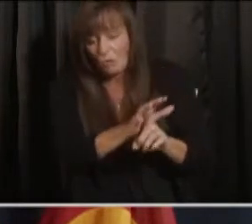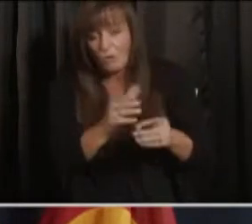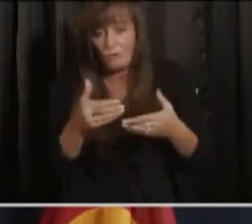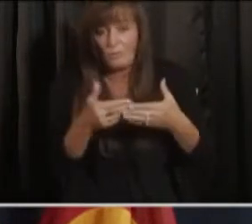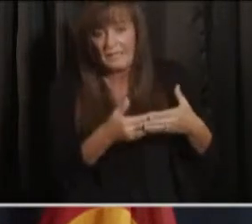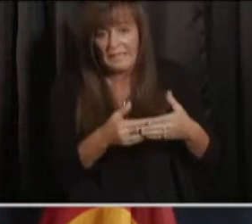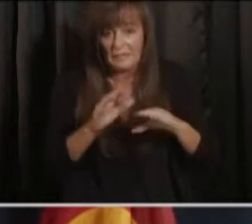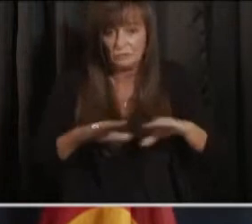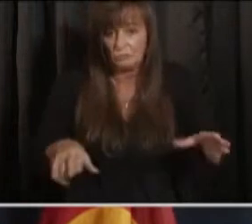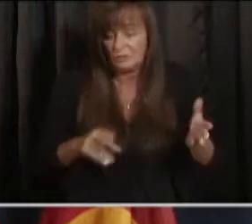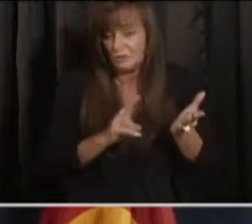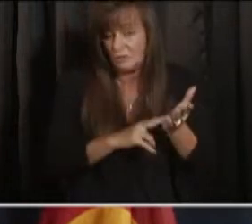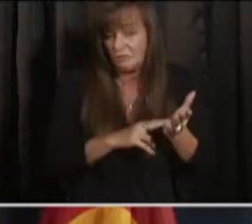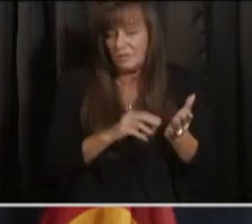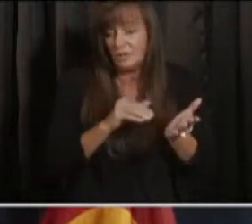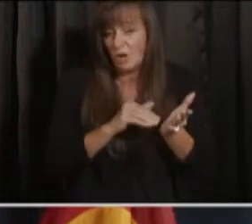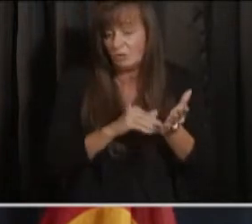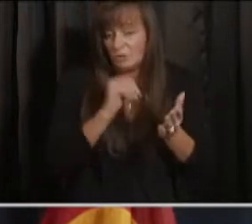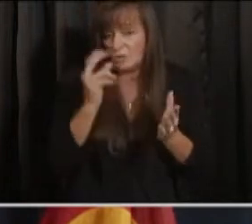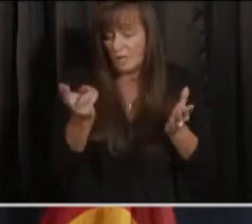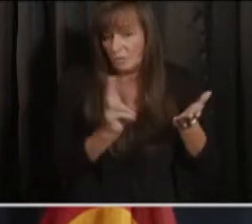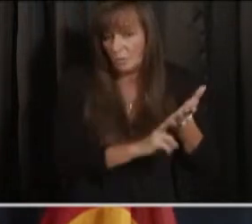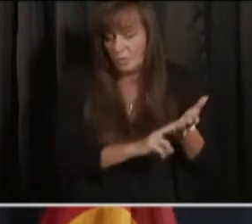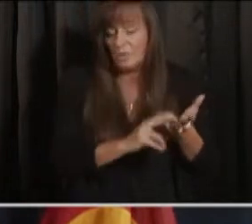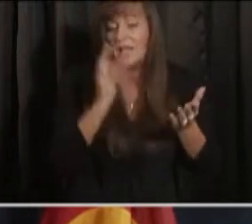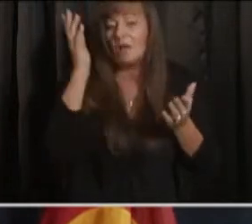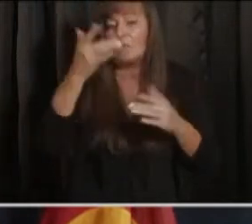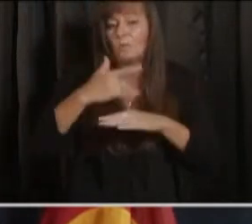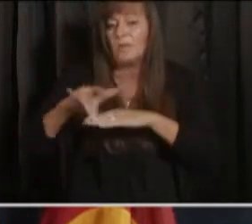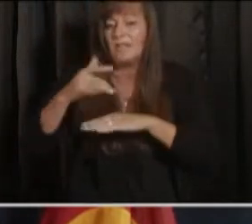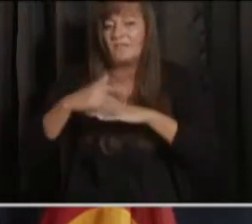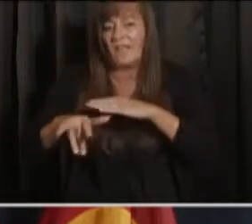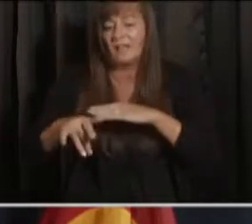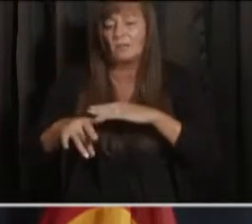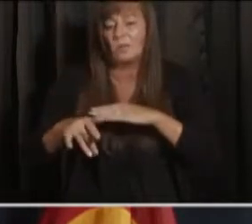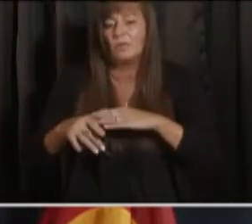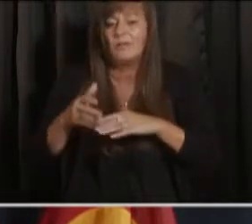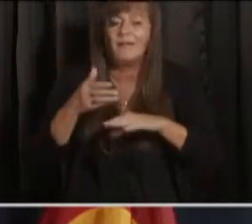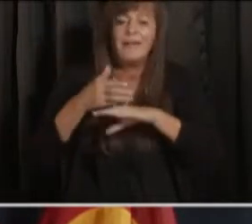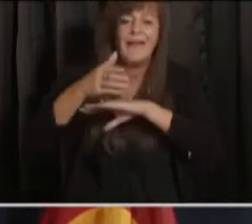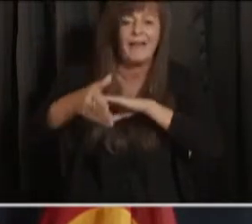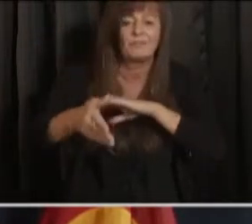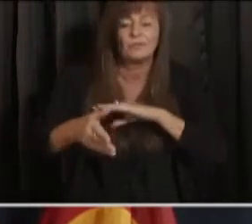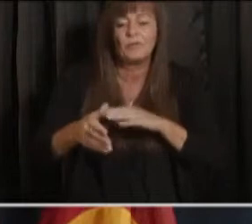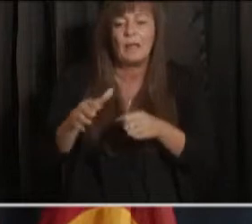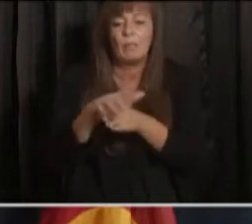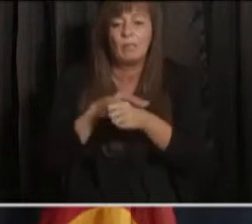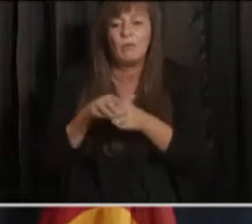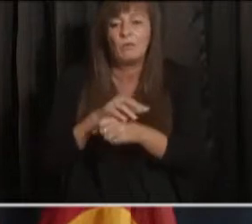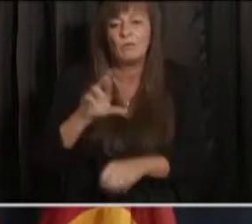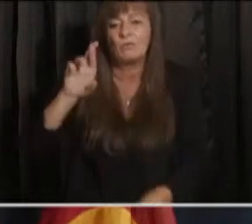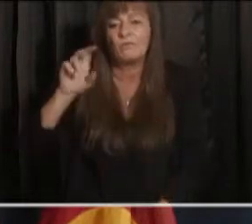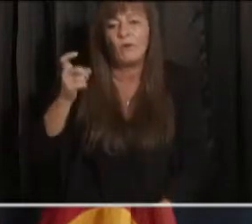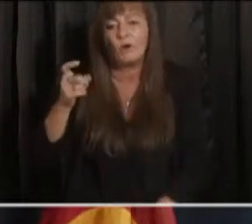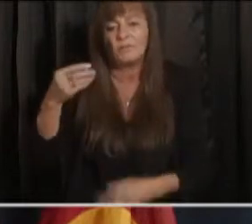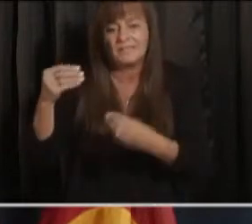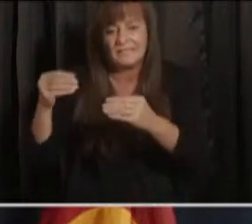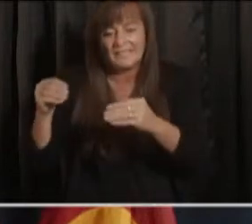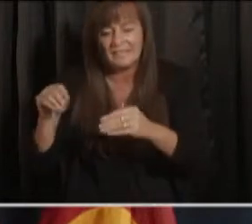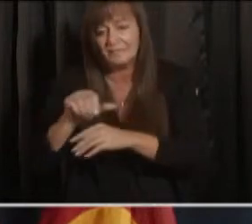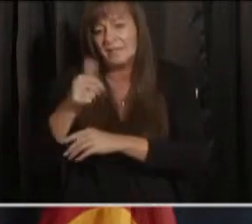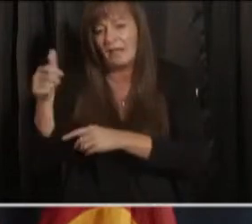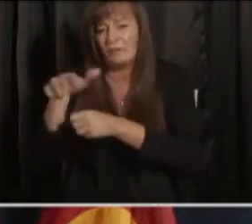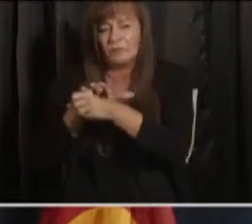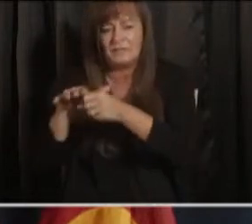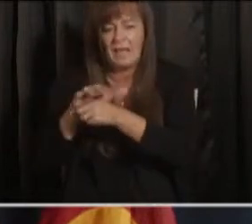be available after a small delay after the state makes it available. It'll be available at local pharmacies and other sites in addition